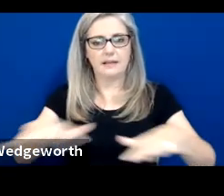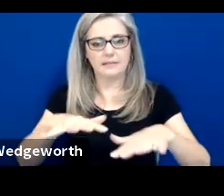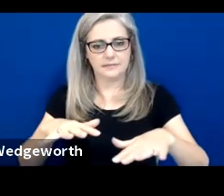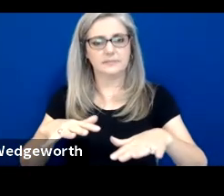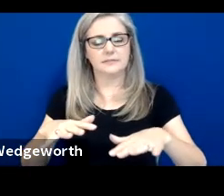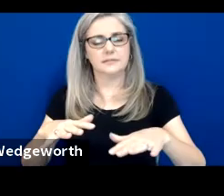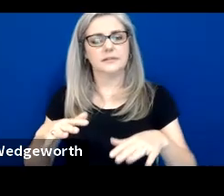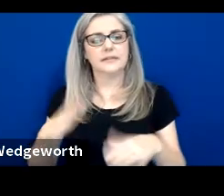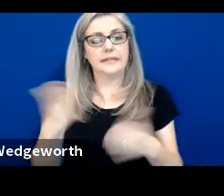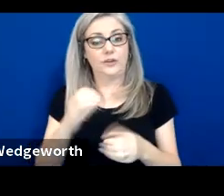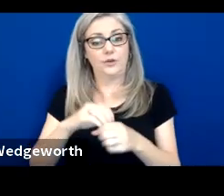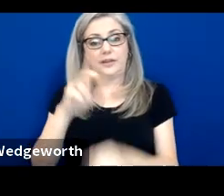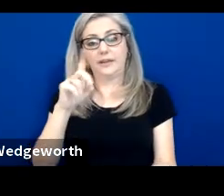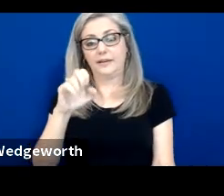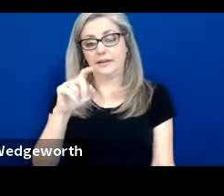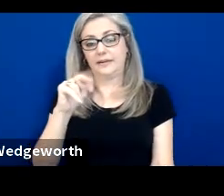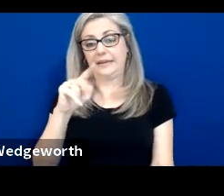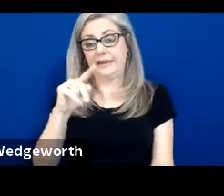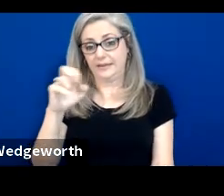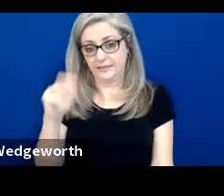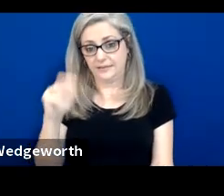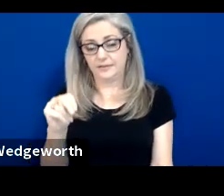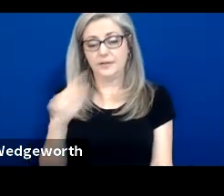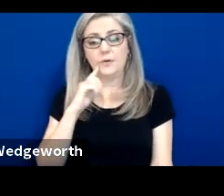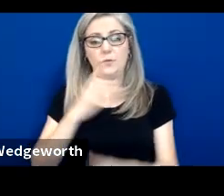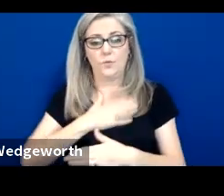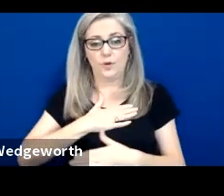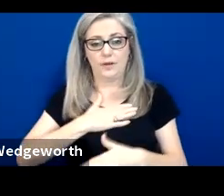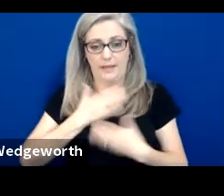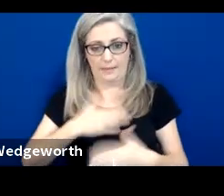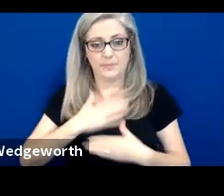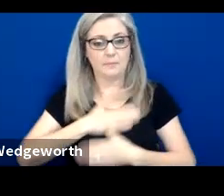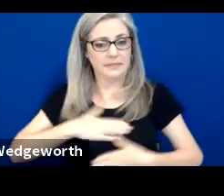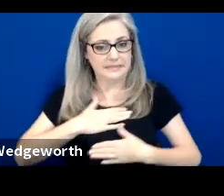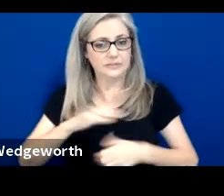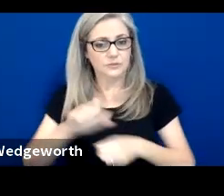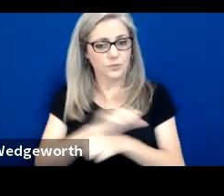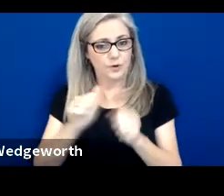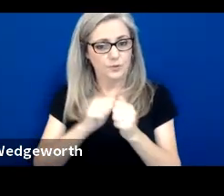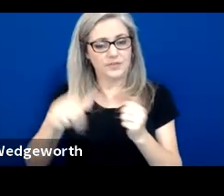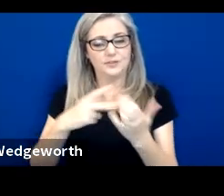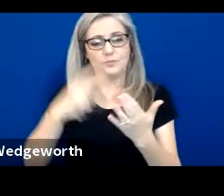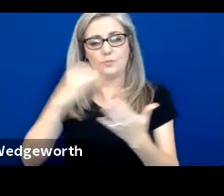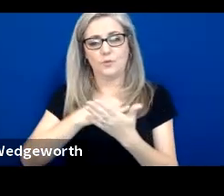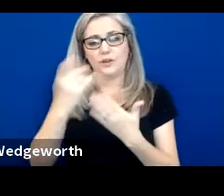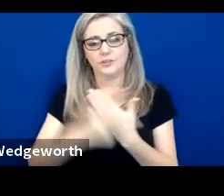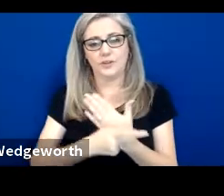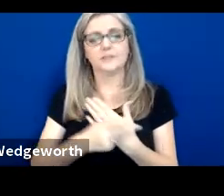Denton, and we're very pleased to be working on this project and meeting with you all tonight.